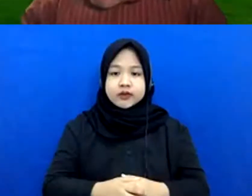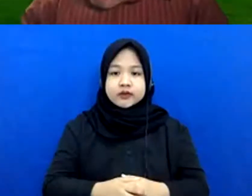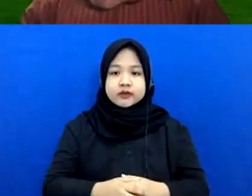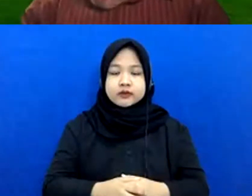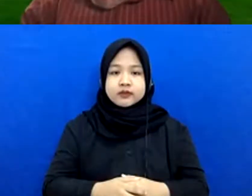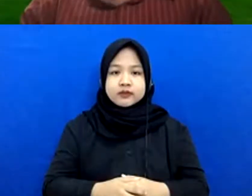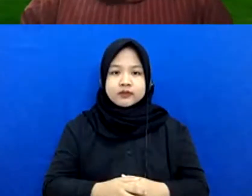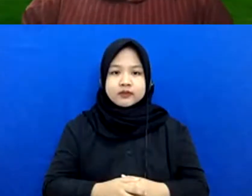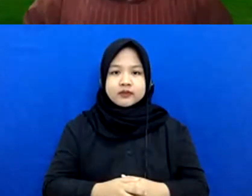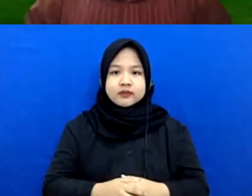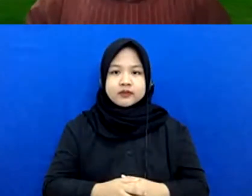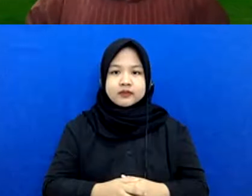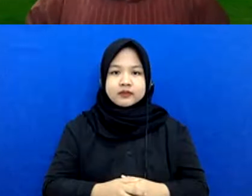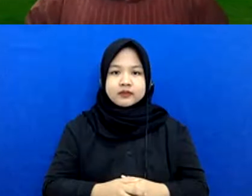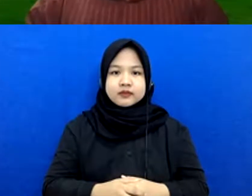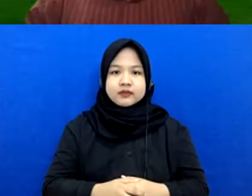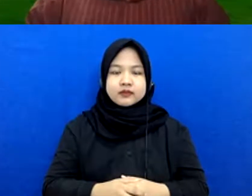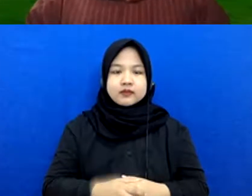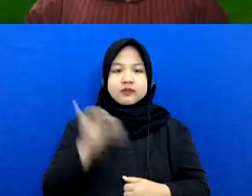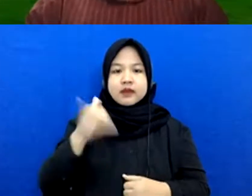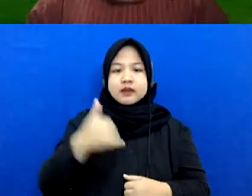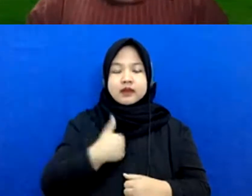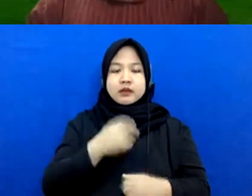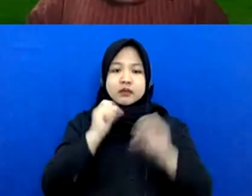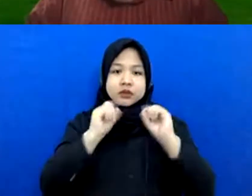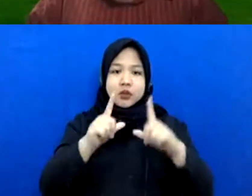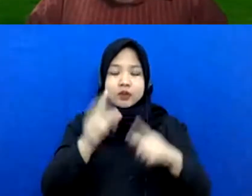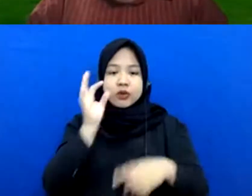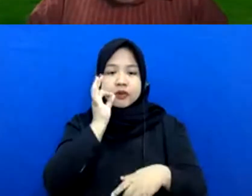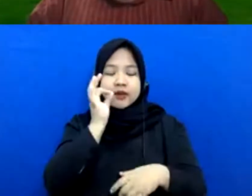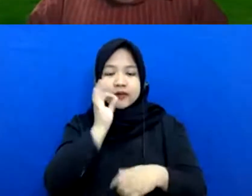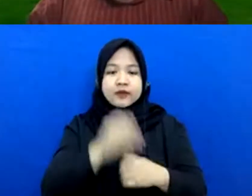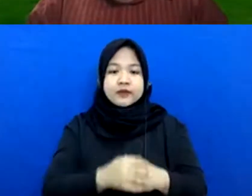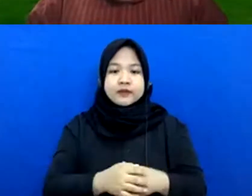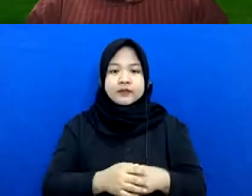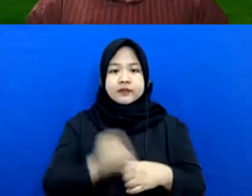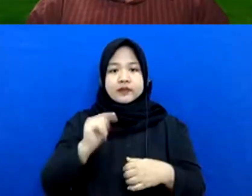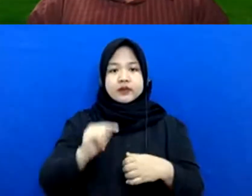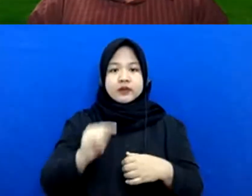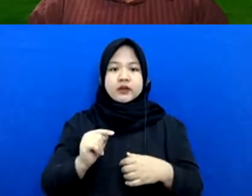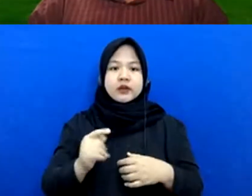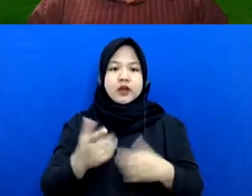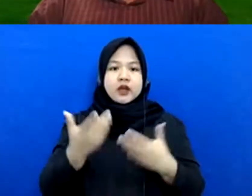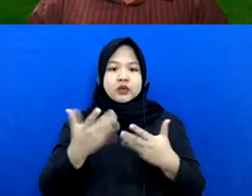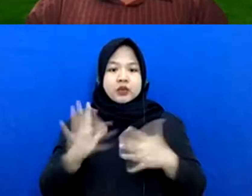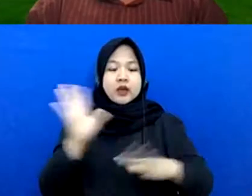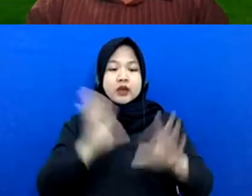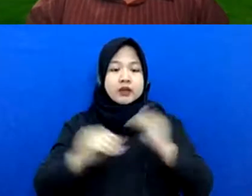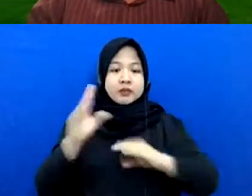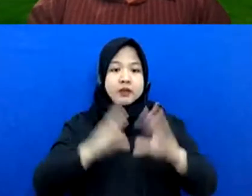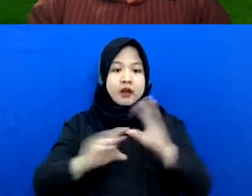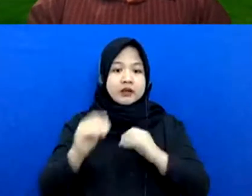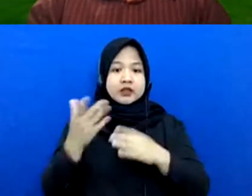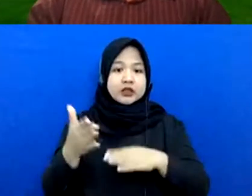Yeah, David, just sorry, I interrupted. This is what Ro has raised in the